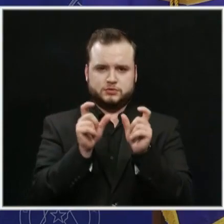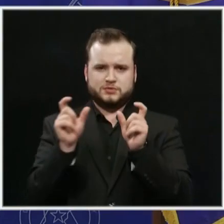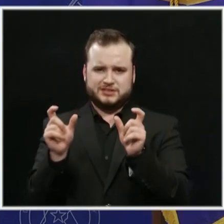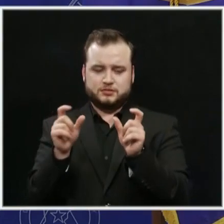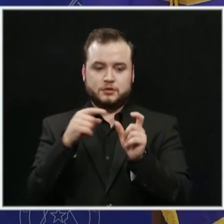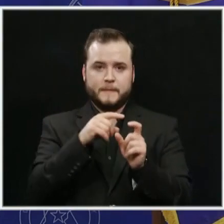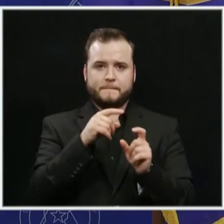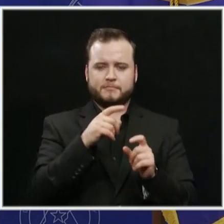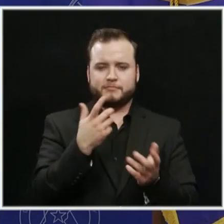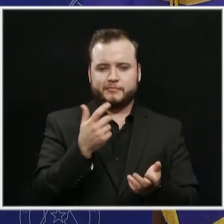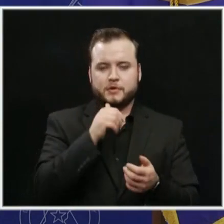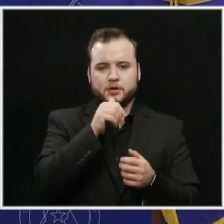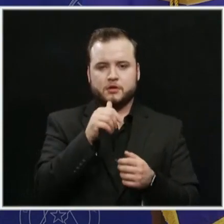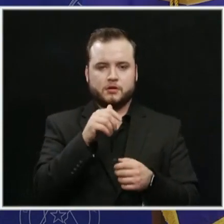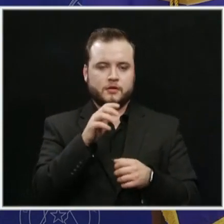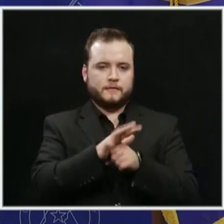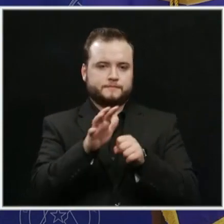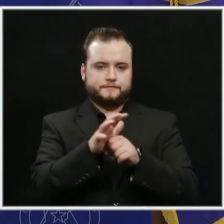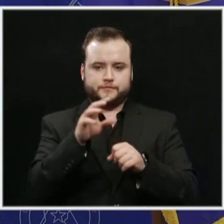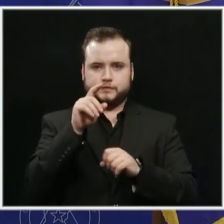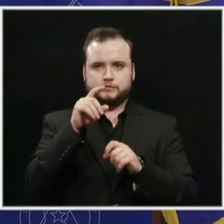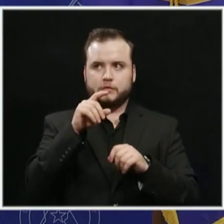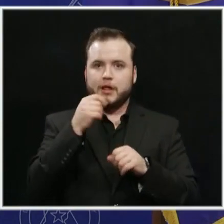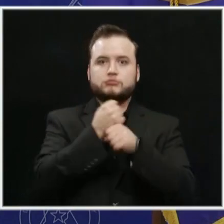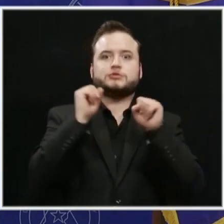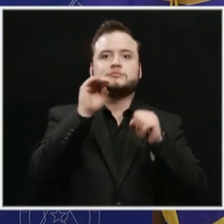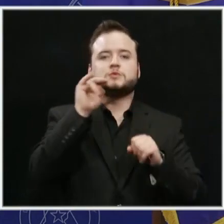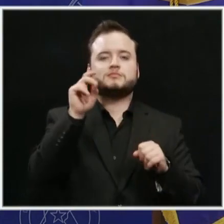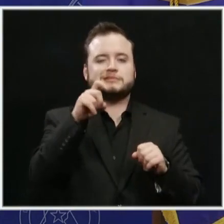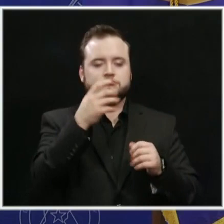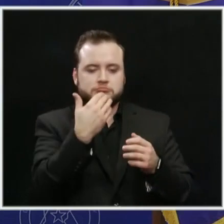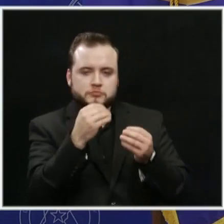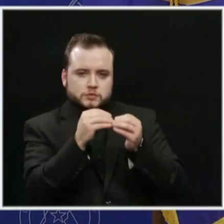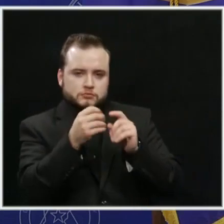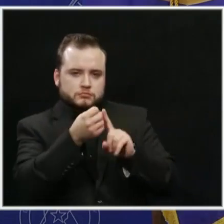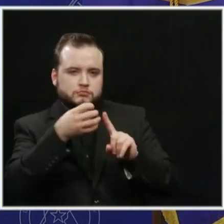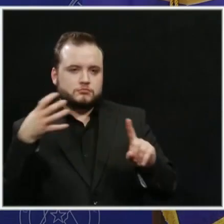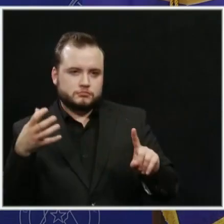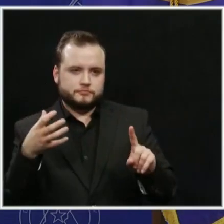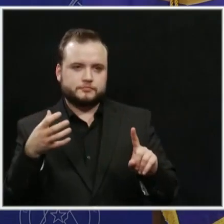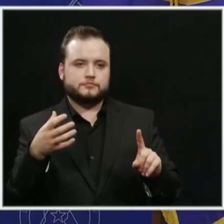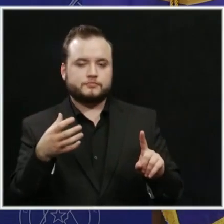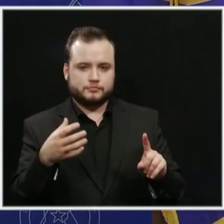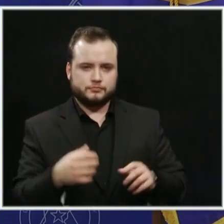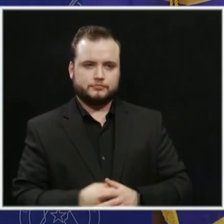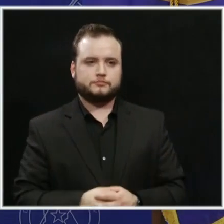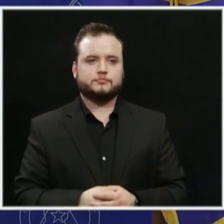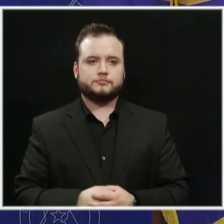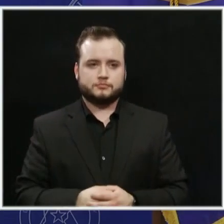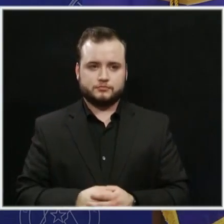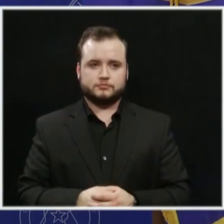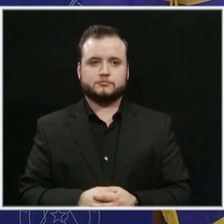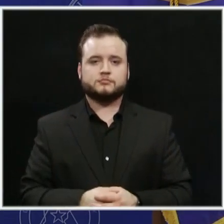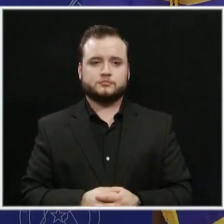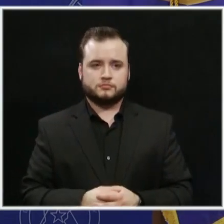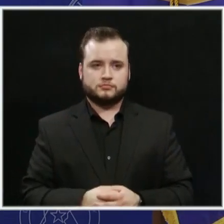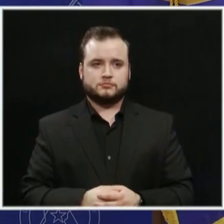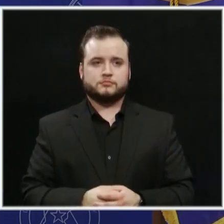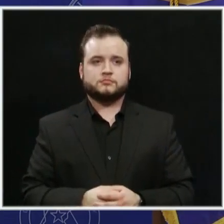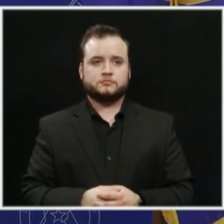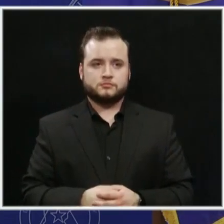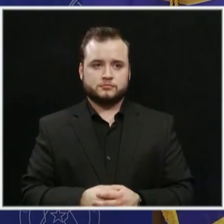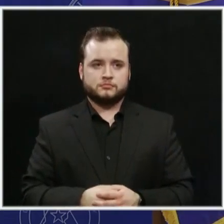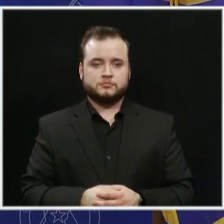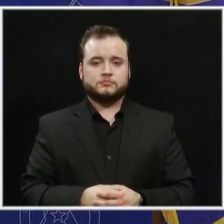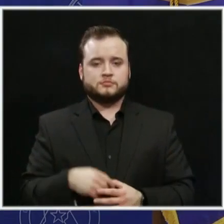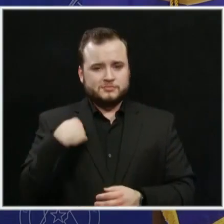we're leading as we were asked. We flattened the curve. We've built up our PPE. We've kept Minnesotans alive, and we're moving people back